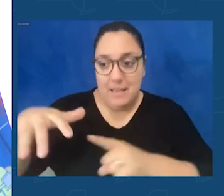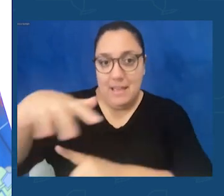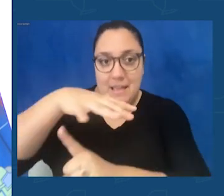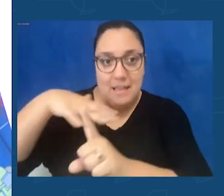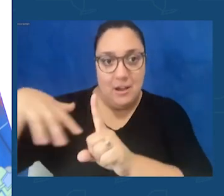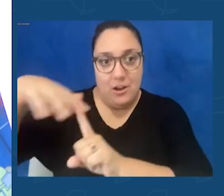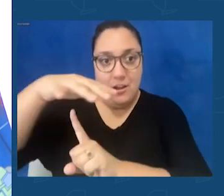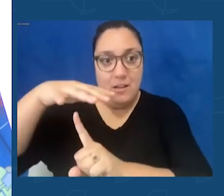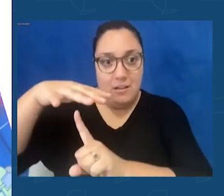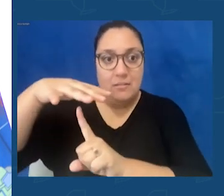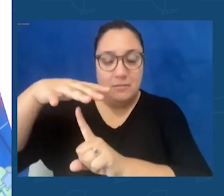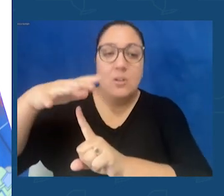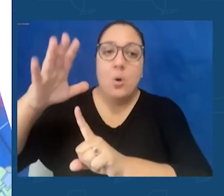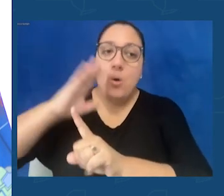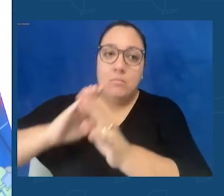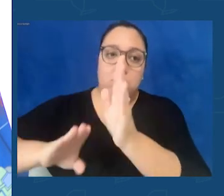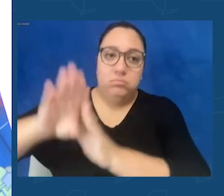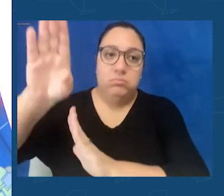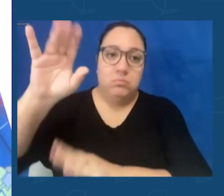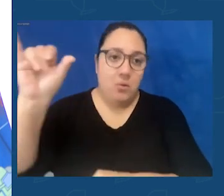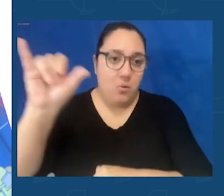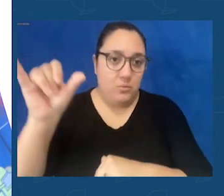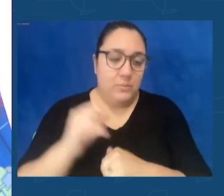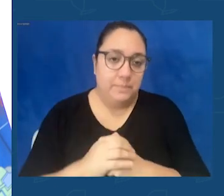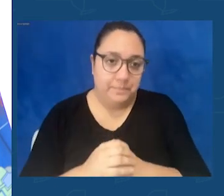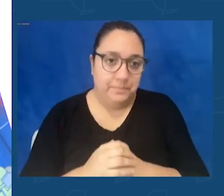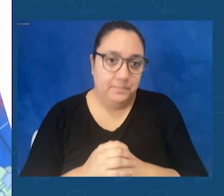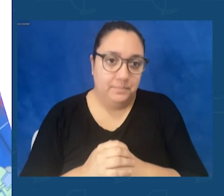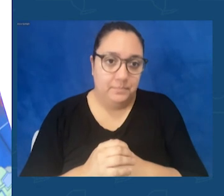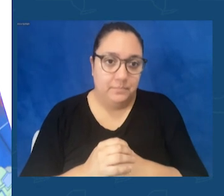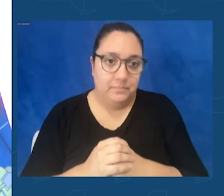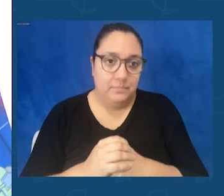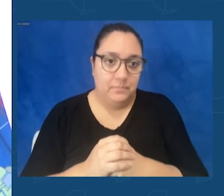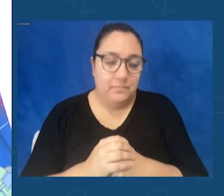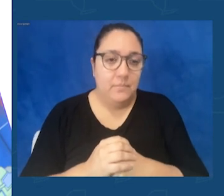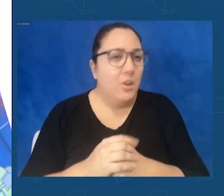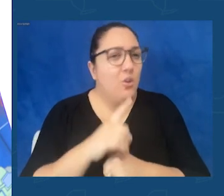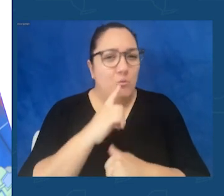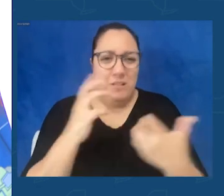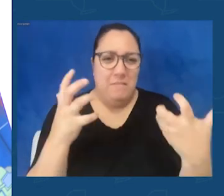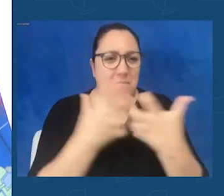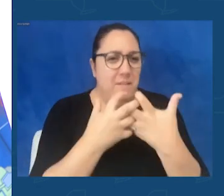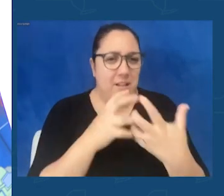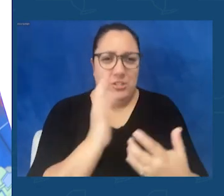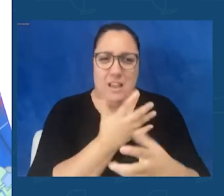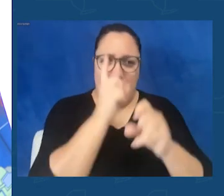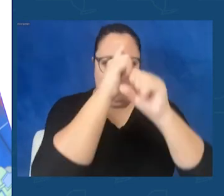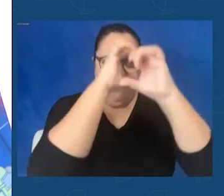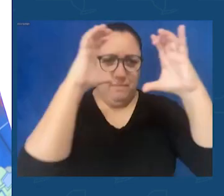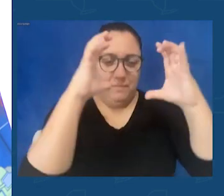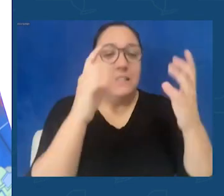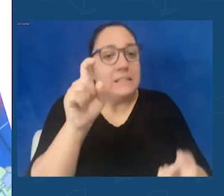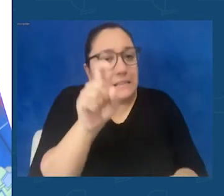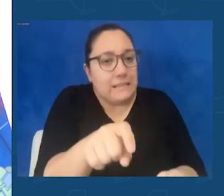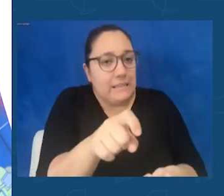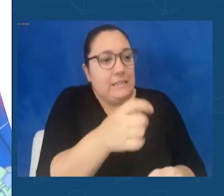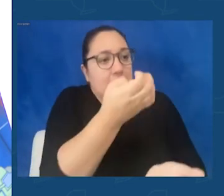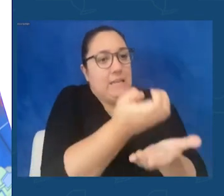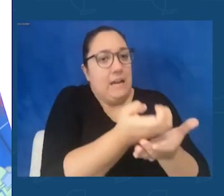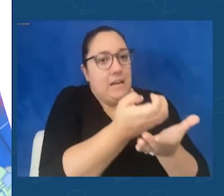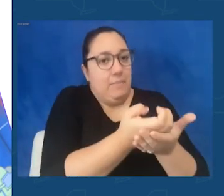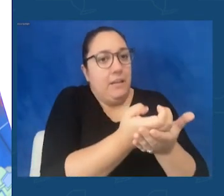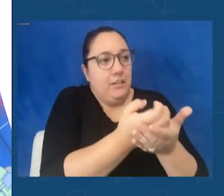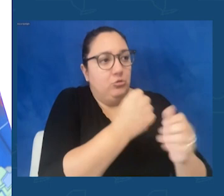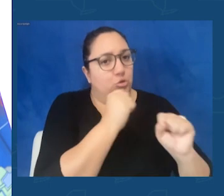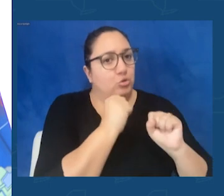workforce destination. This initiative aligns with our vision to strengthen our economy for future generations, promoting